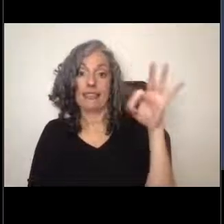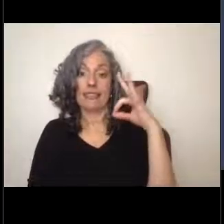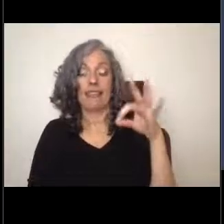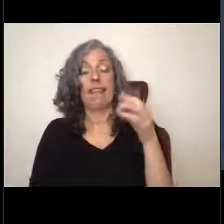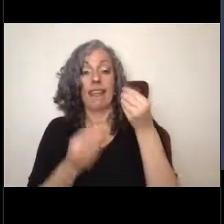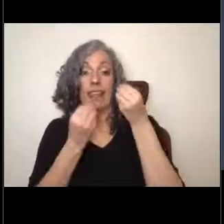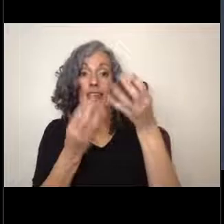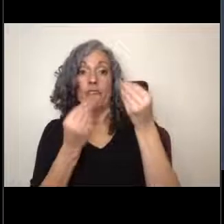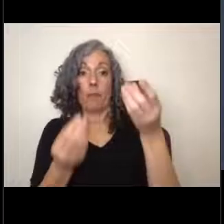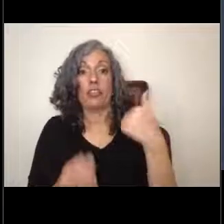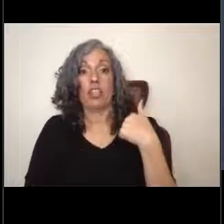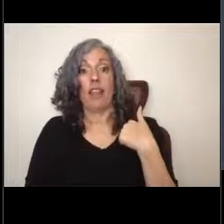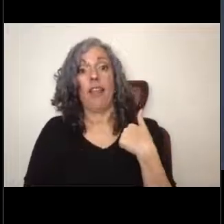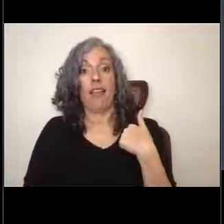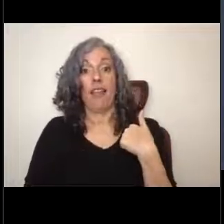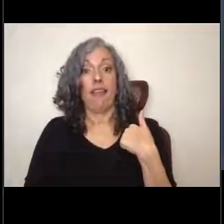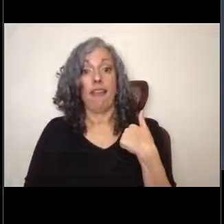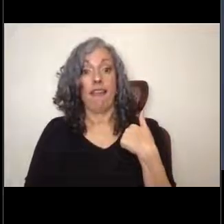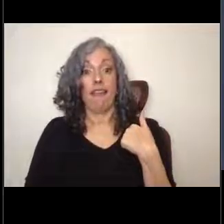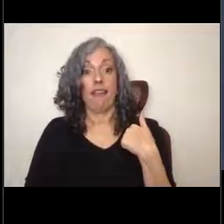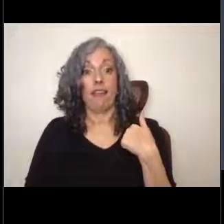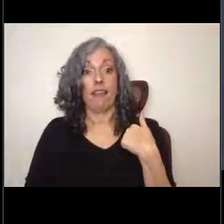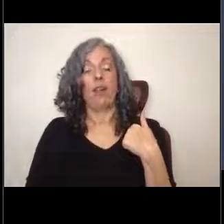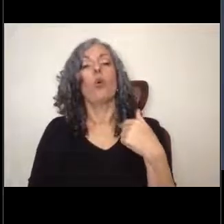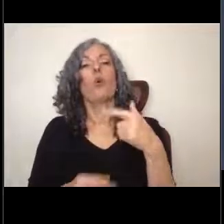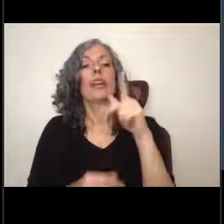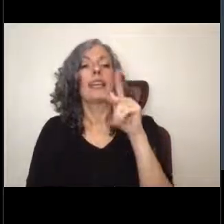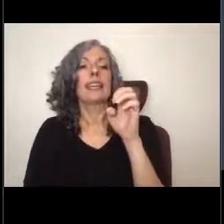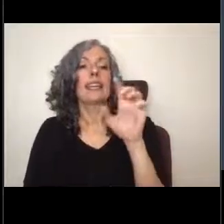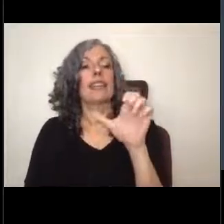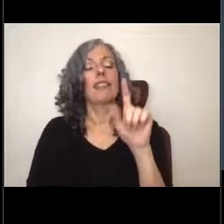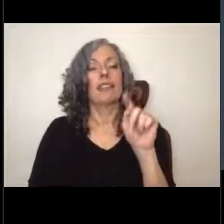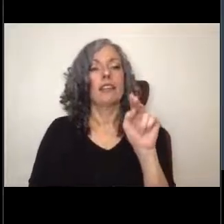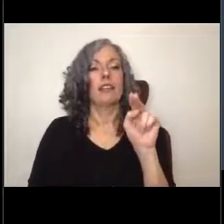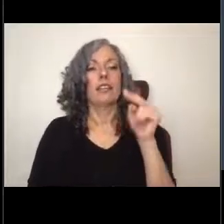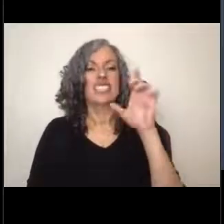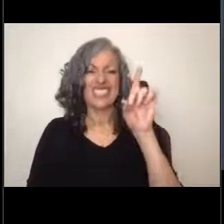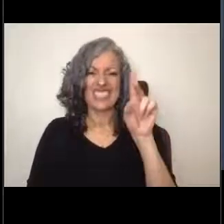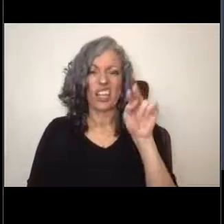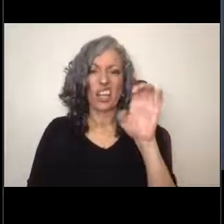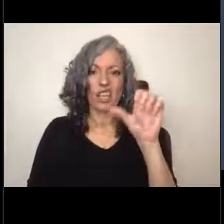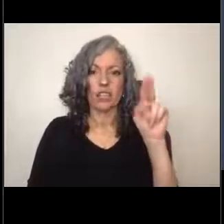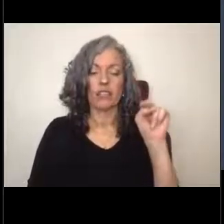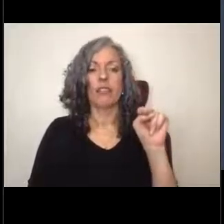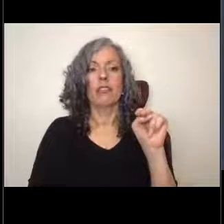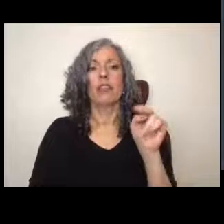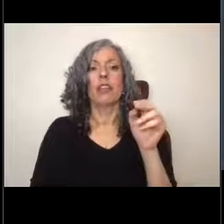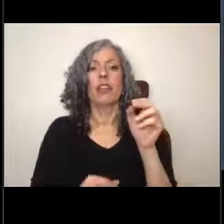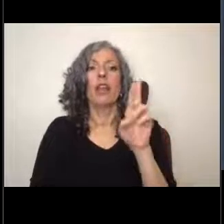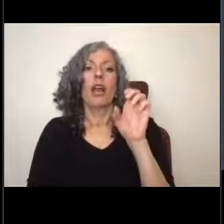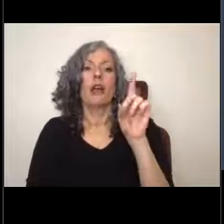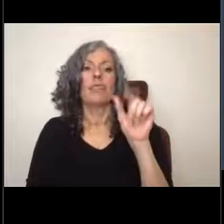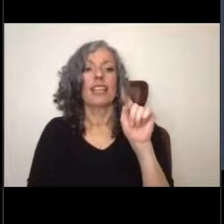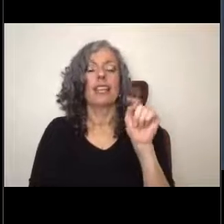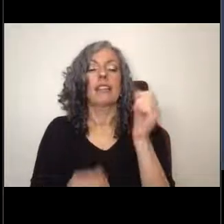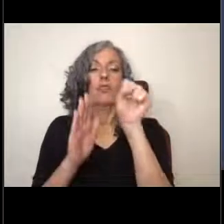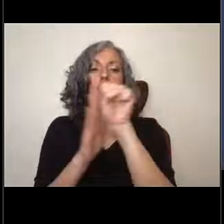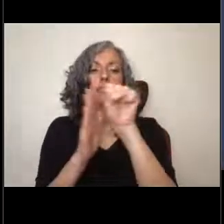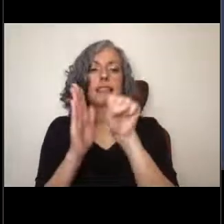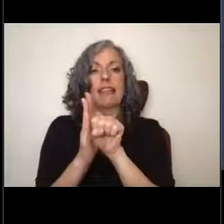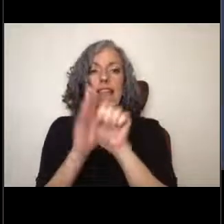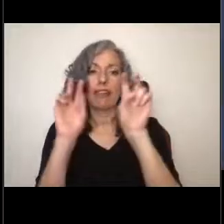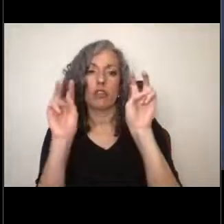information item. Keith Duncan from Caltrans Division of Budgets will give an update on state budget issues and our funding